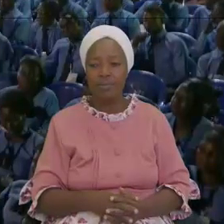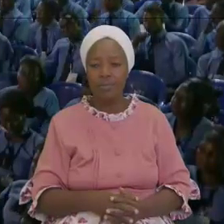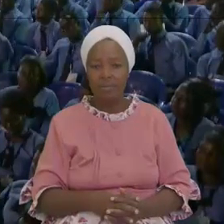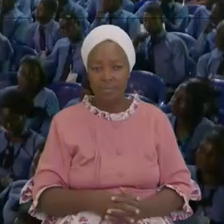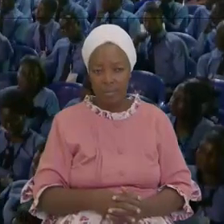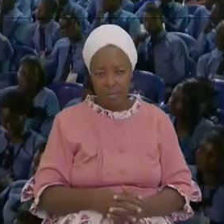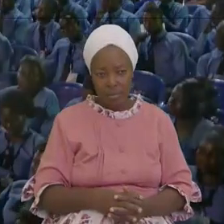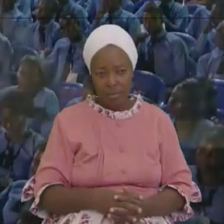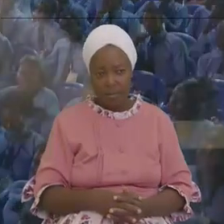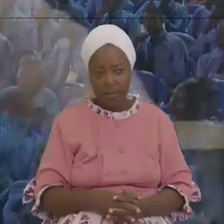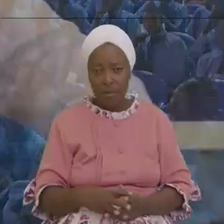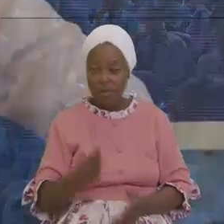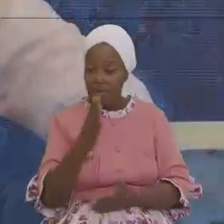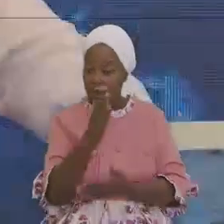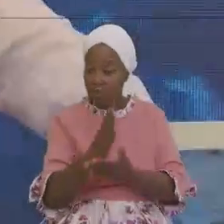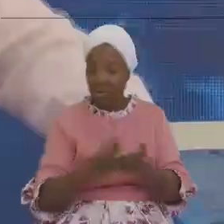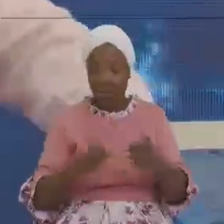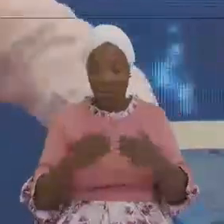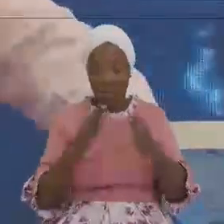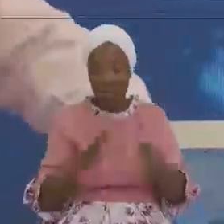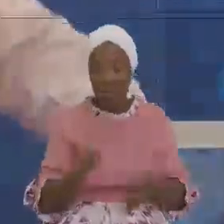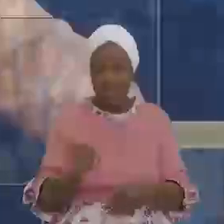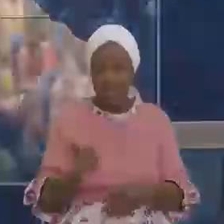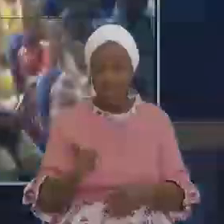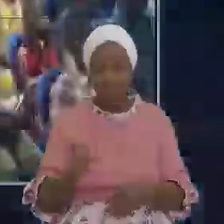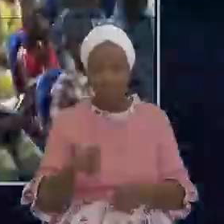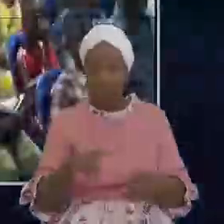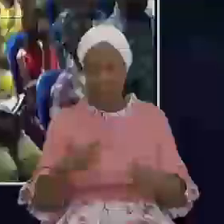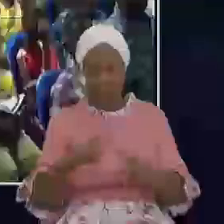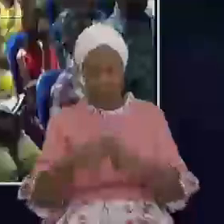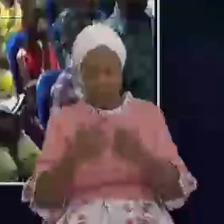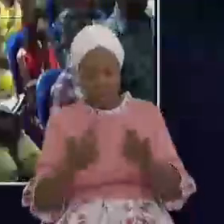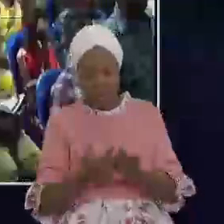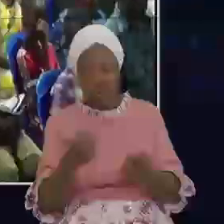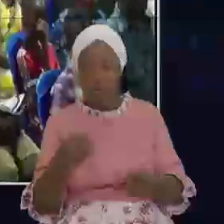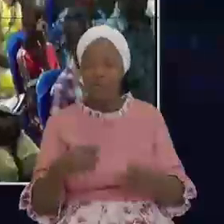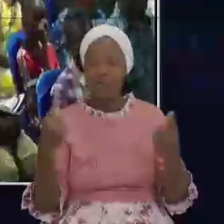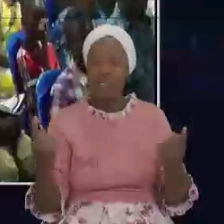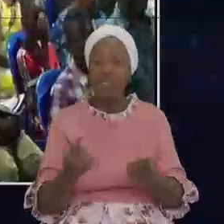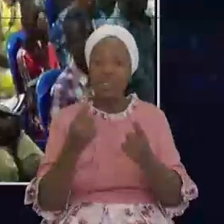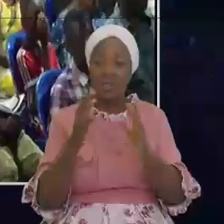Some leaders of groups of sinners,